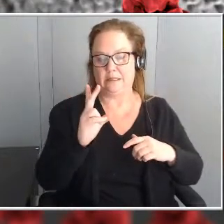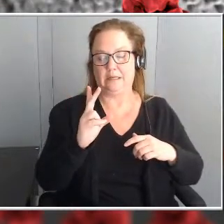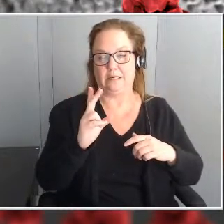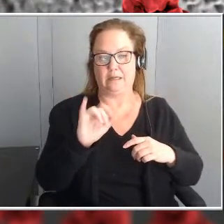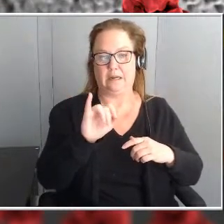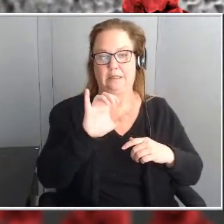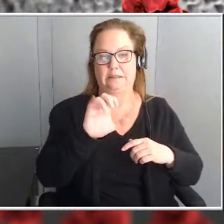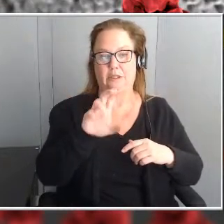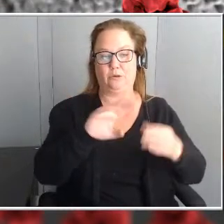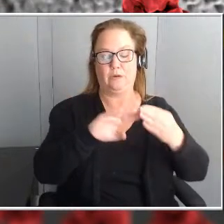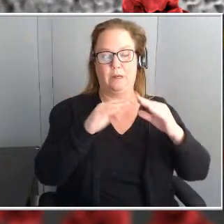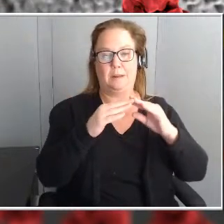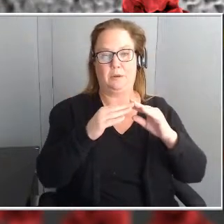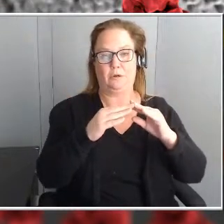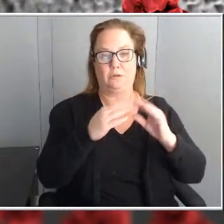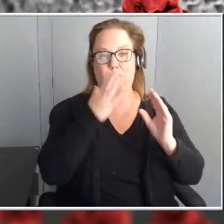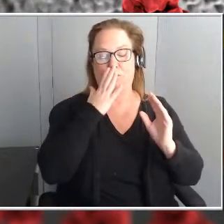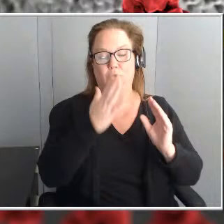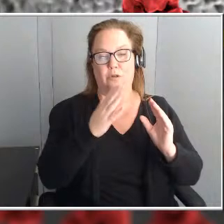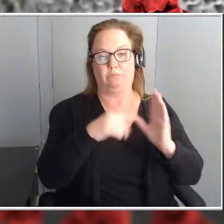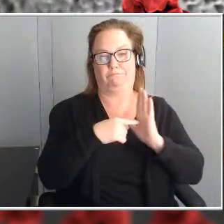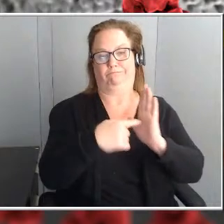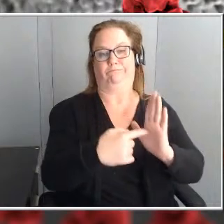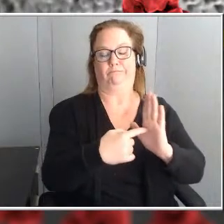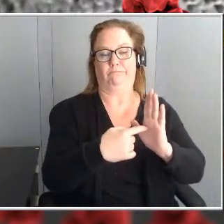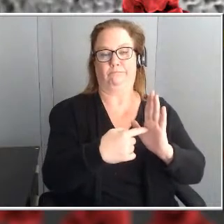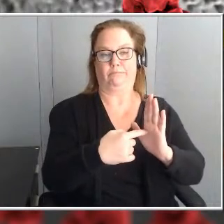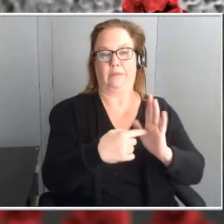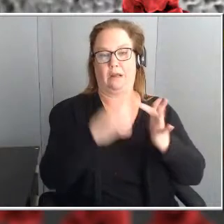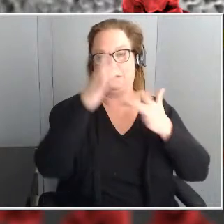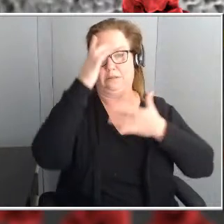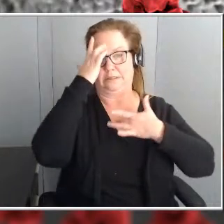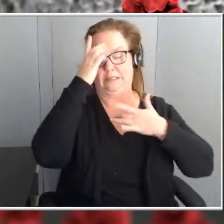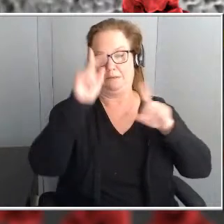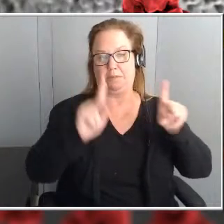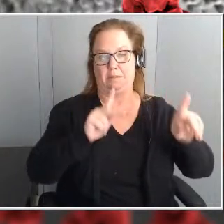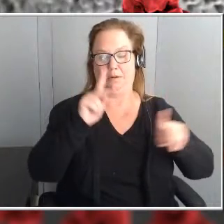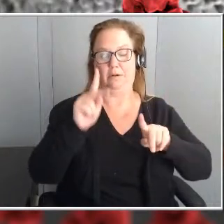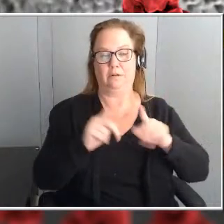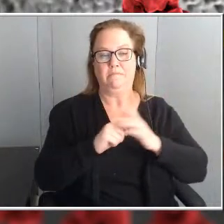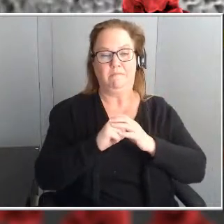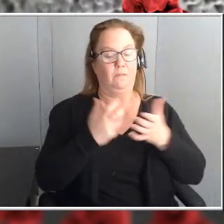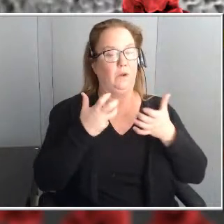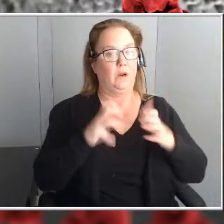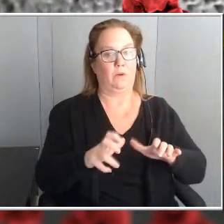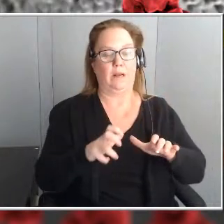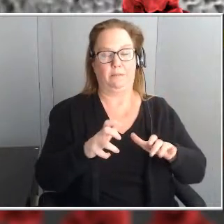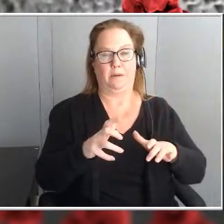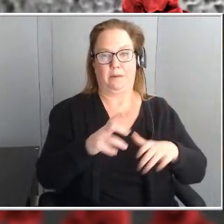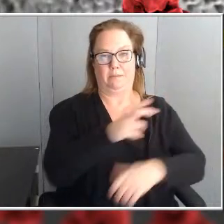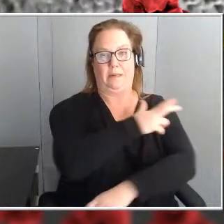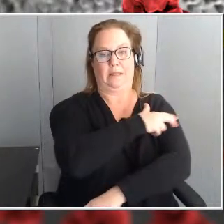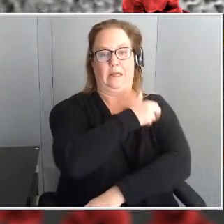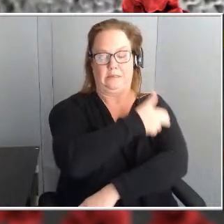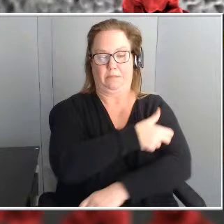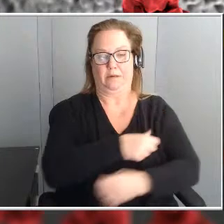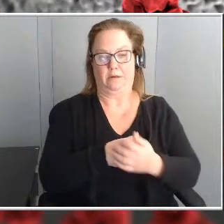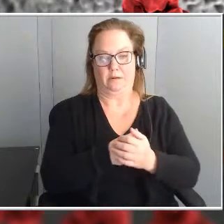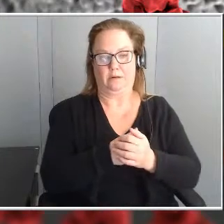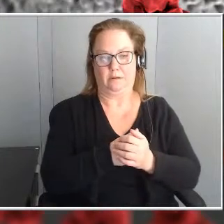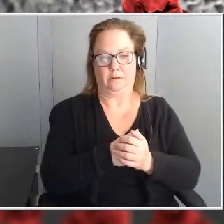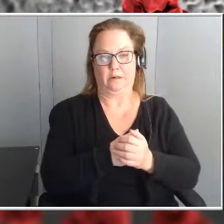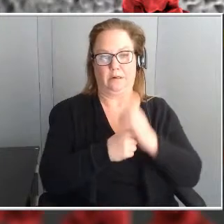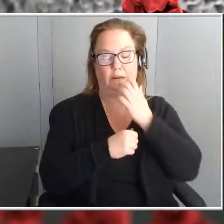number always is a good indicator of just how sick folks are. And obviously we don't want anybody to have to be hospitalized, but not being in